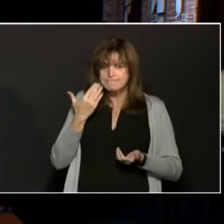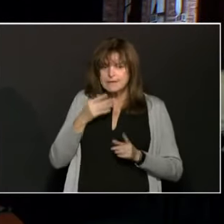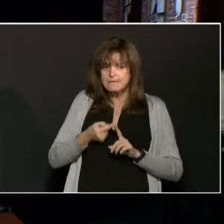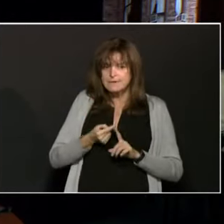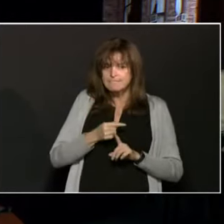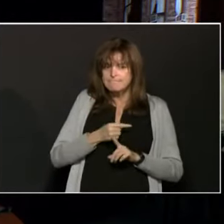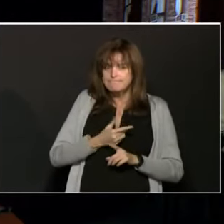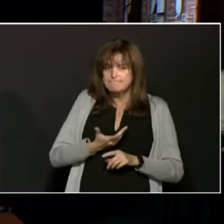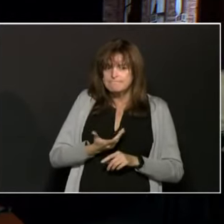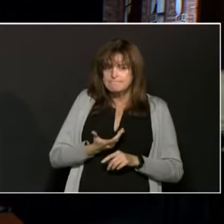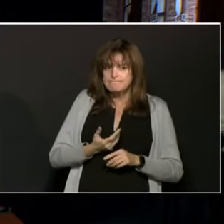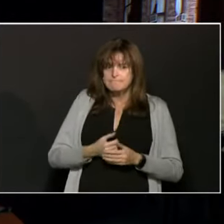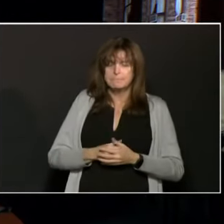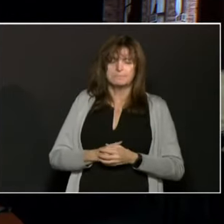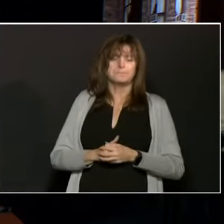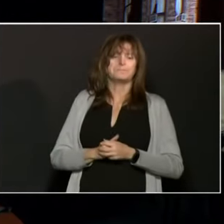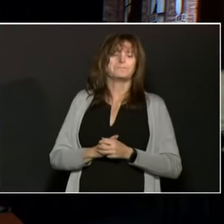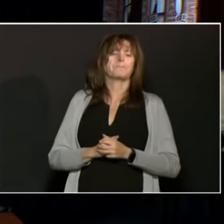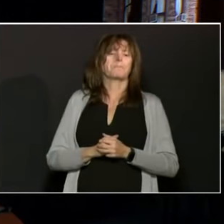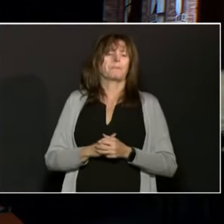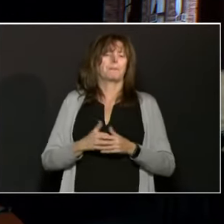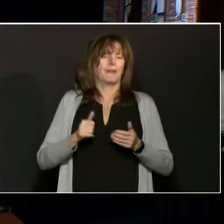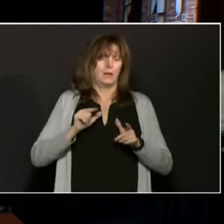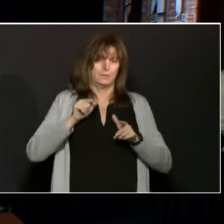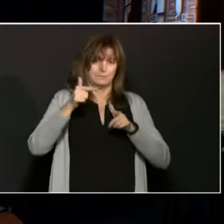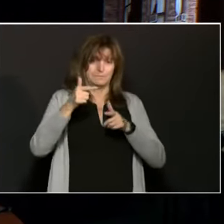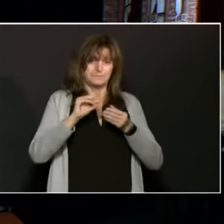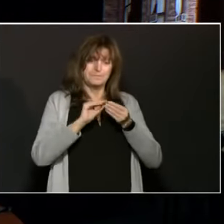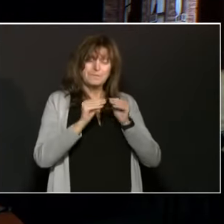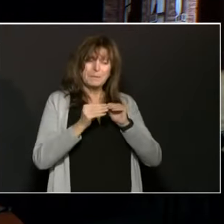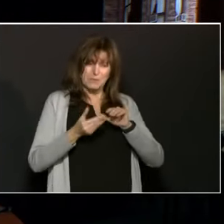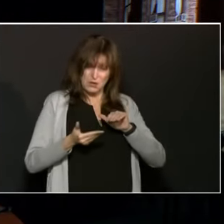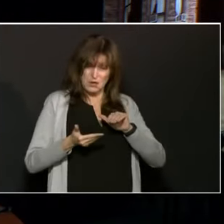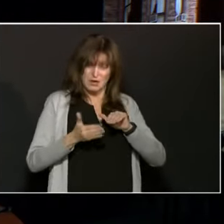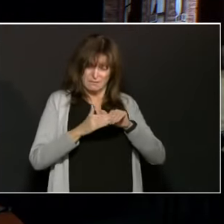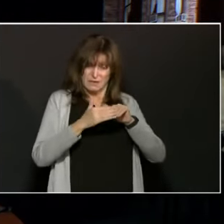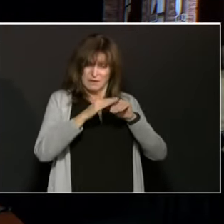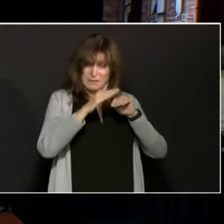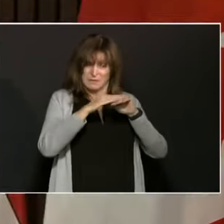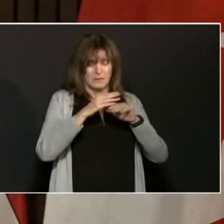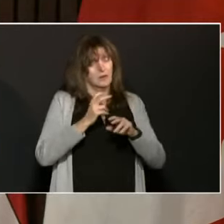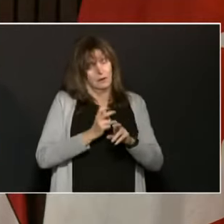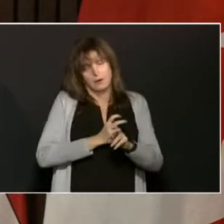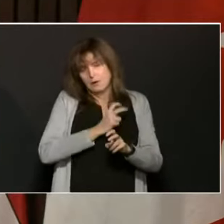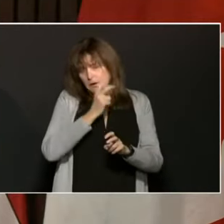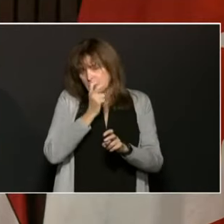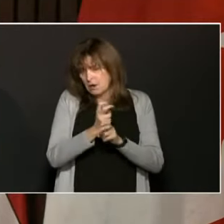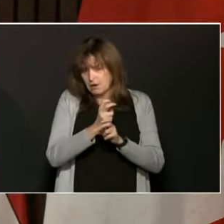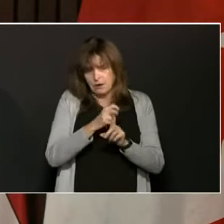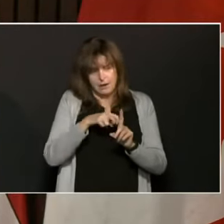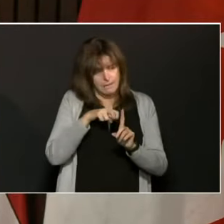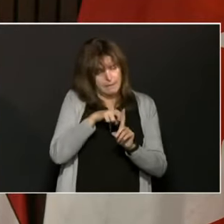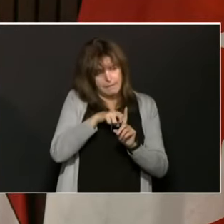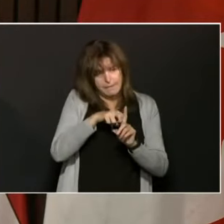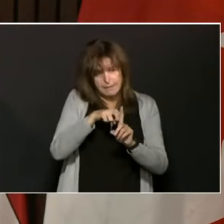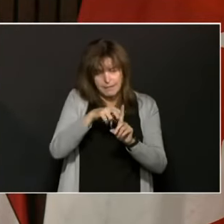certain level, it becomes increasingly challenging to trace contacts. And as well, when you see that a lot of this is associated with where